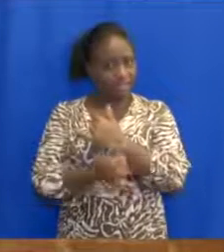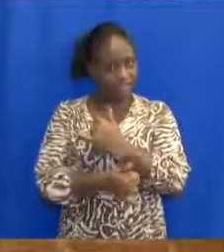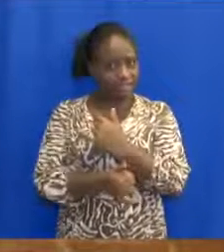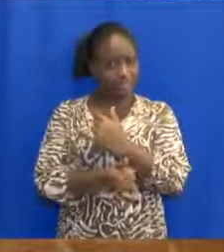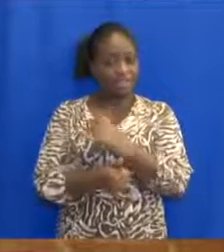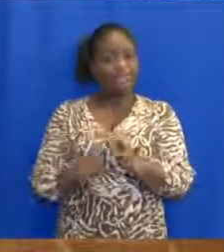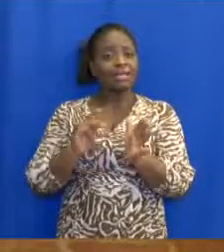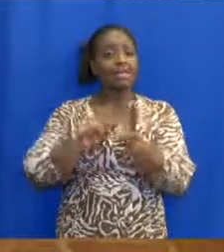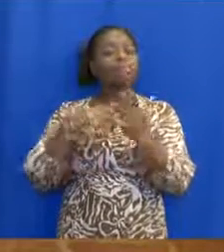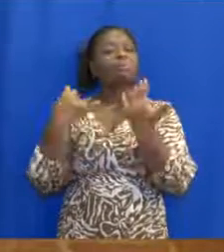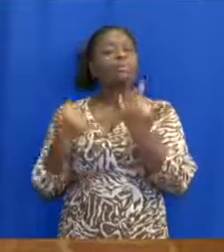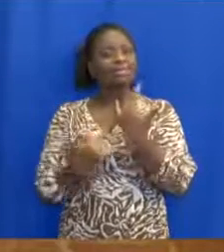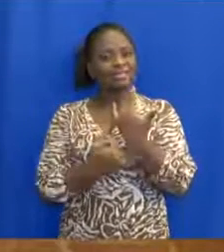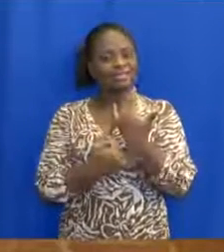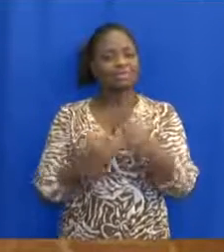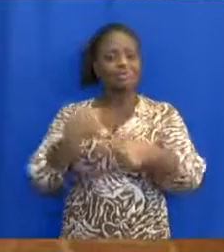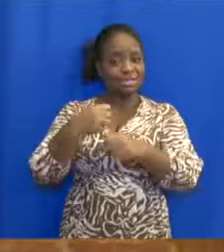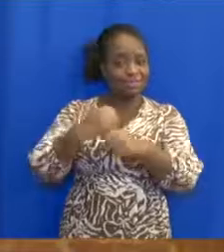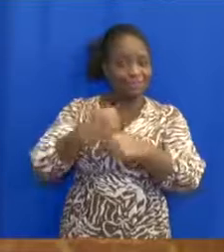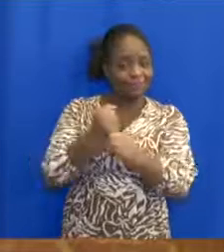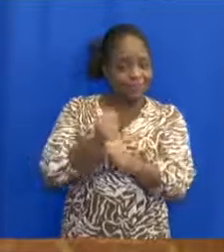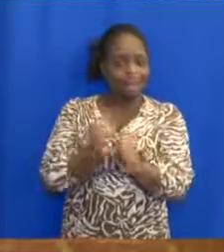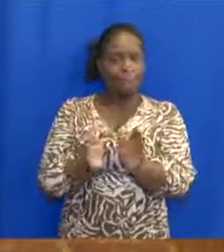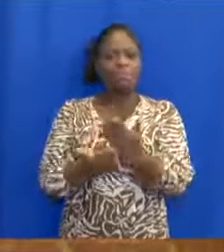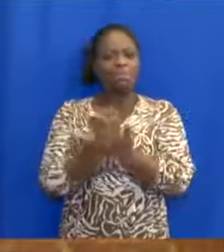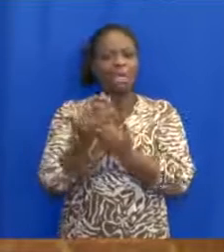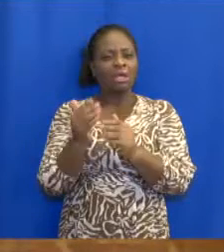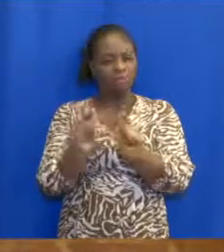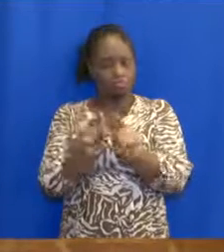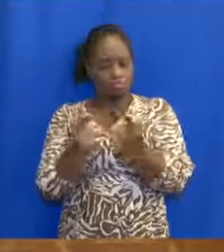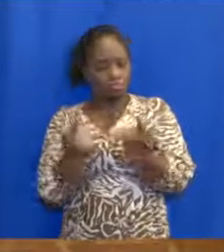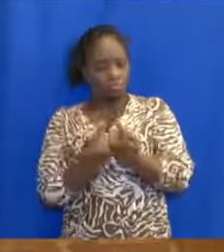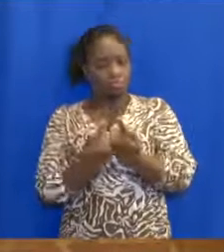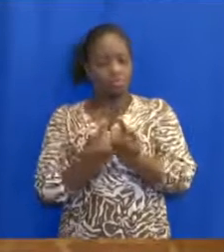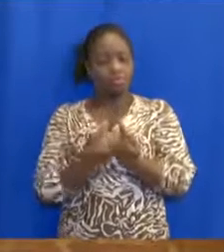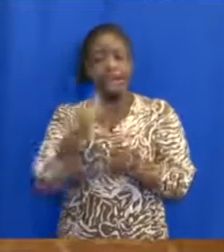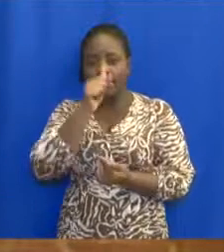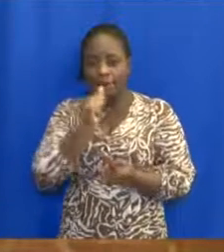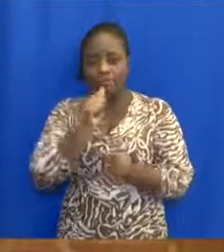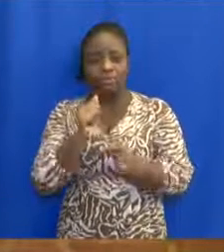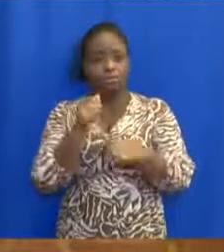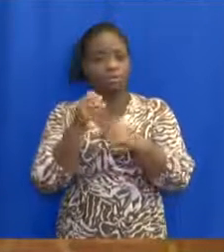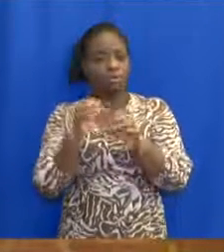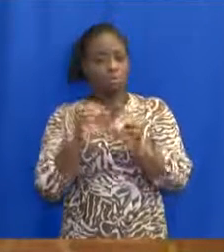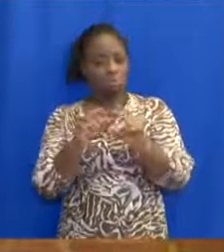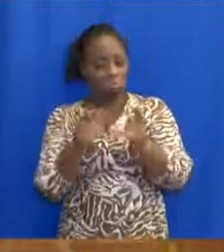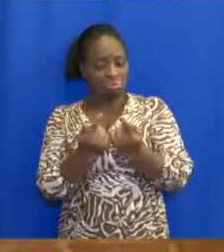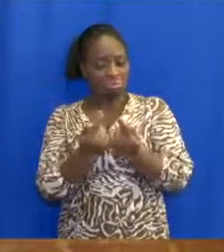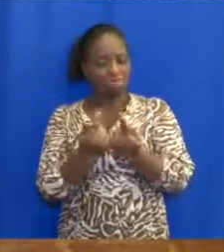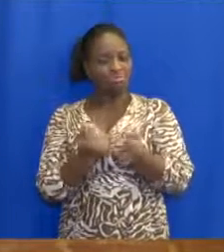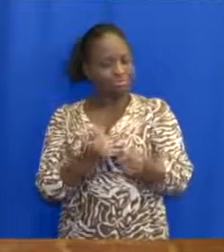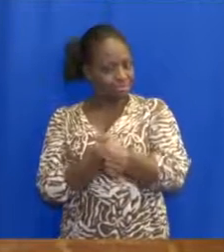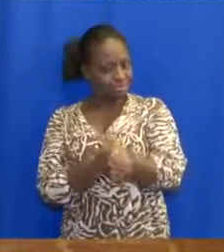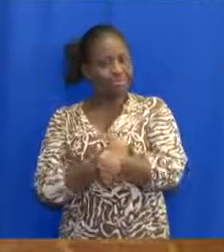The project was conceived and executed by a group of private sector people with the wholehearted support of